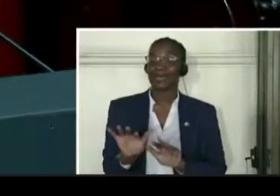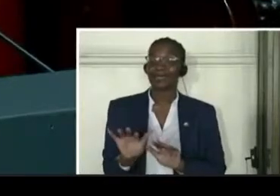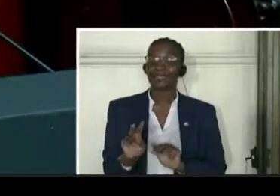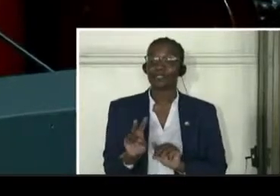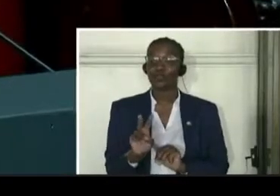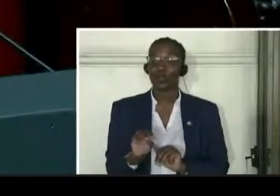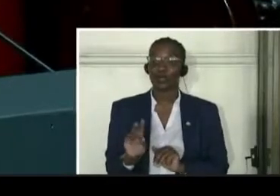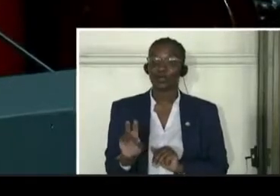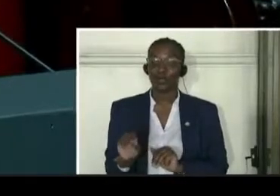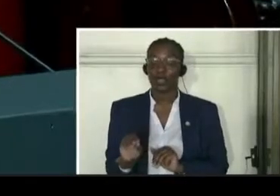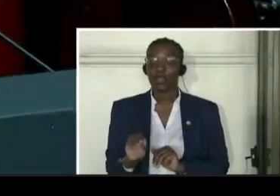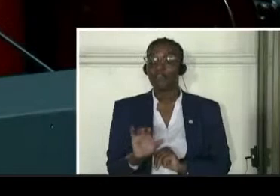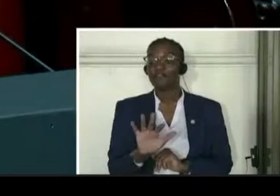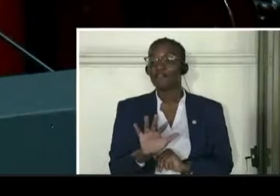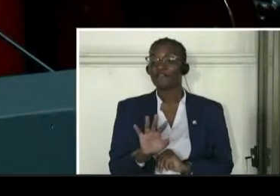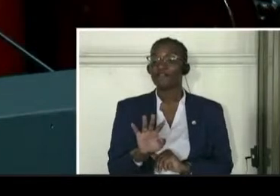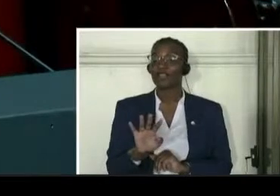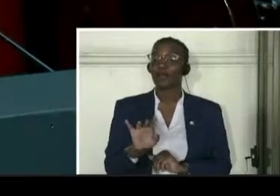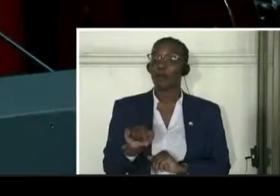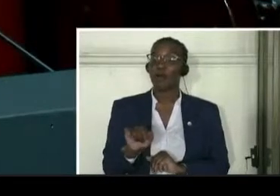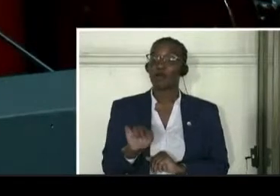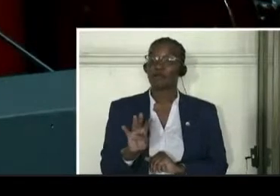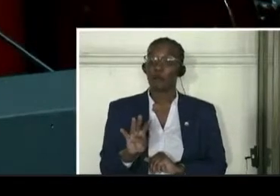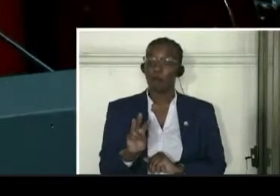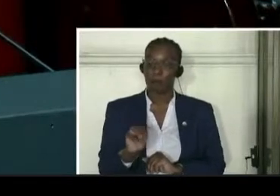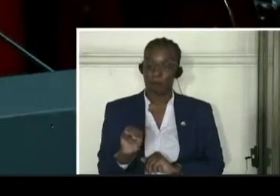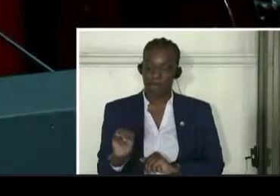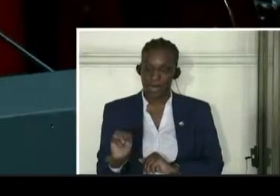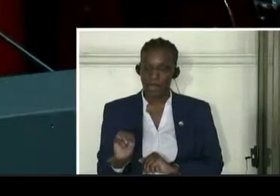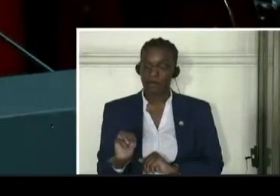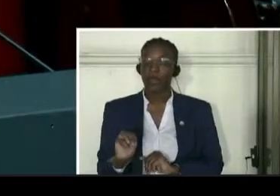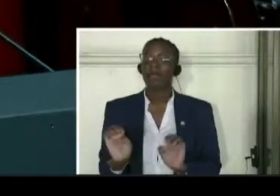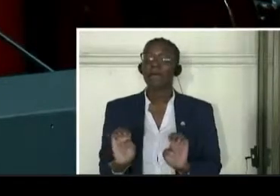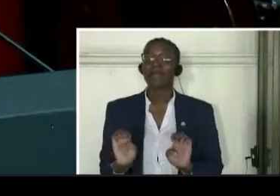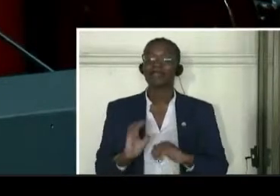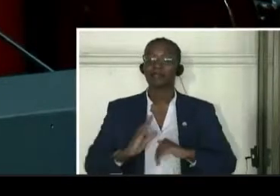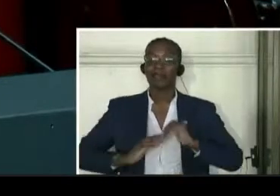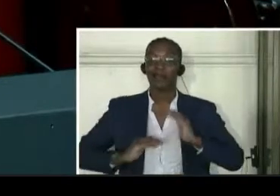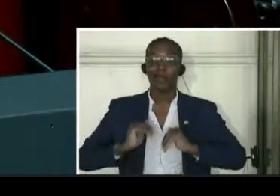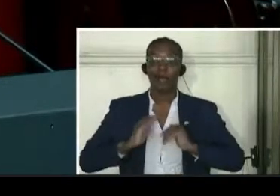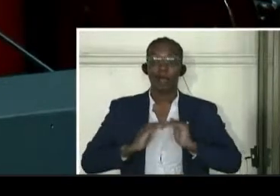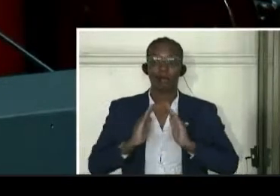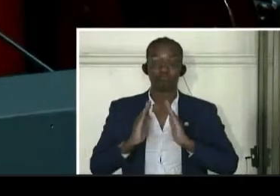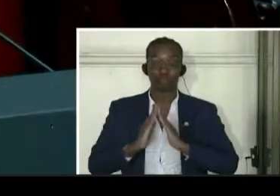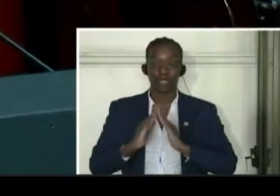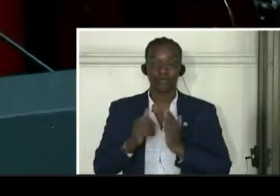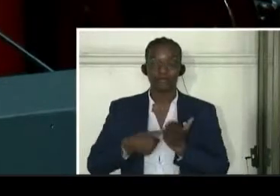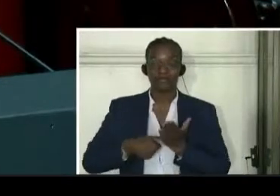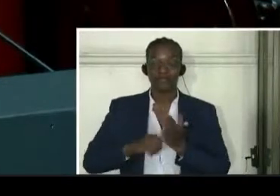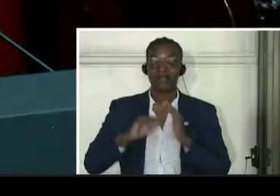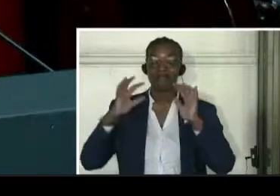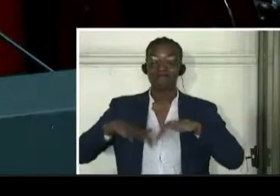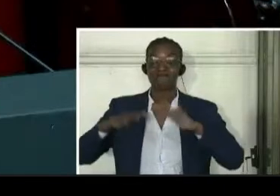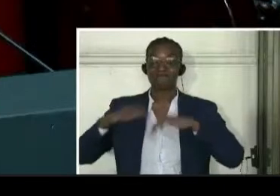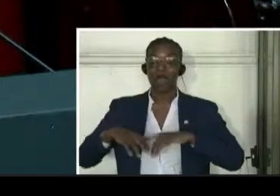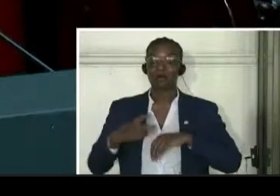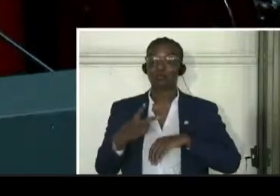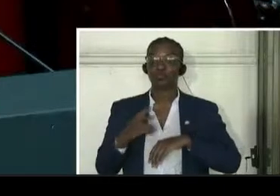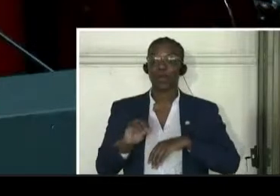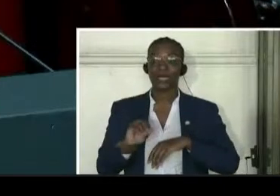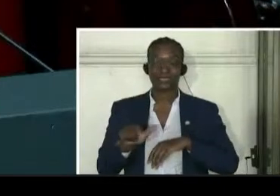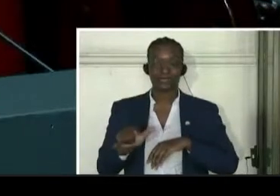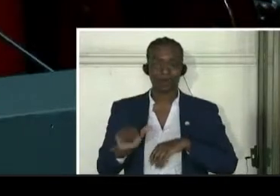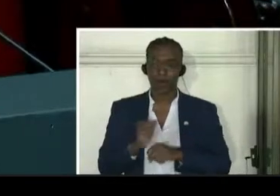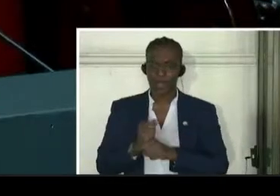2019-2020, 50.4 million rand of the provincial emergency housing grant funding for floods in 2017 were